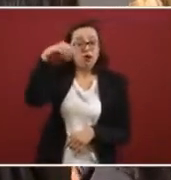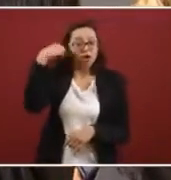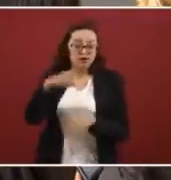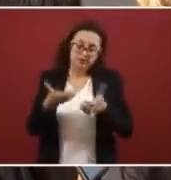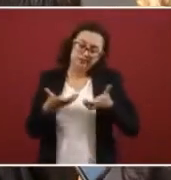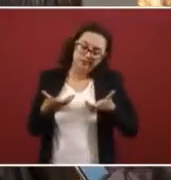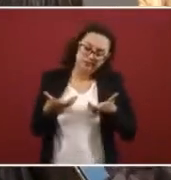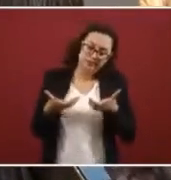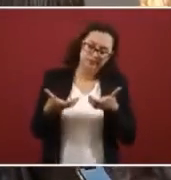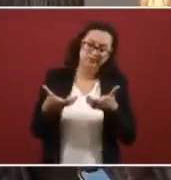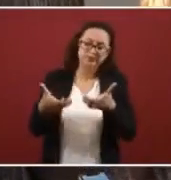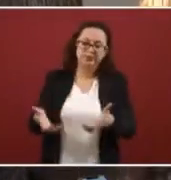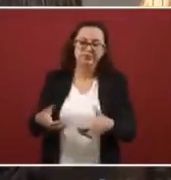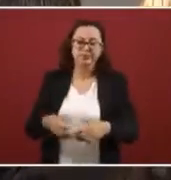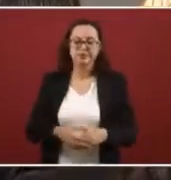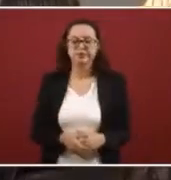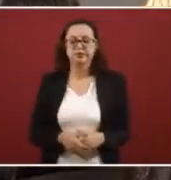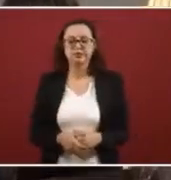Oaxaca,